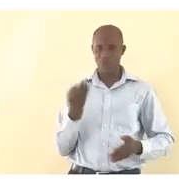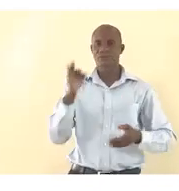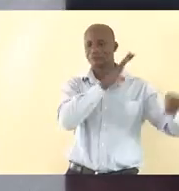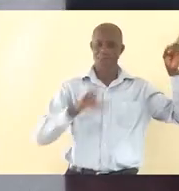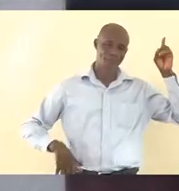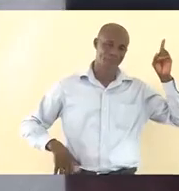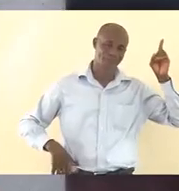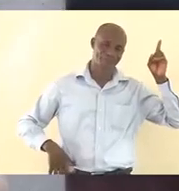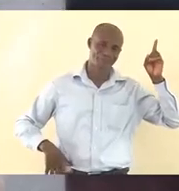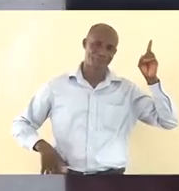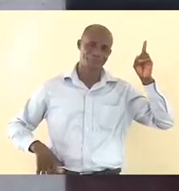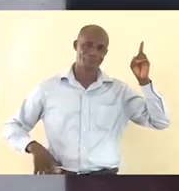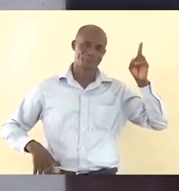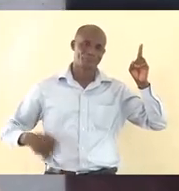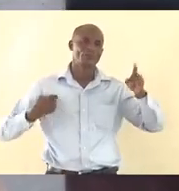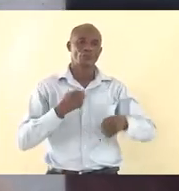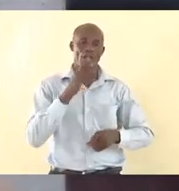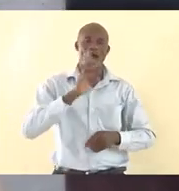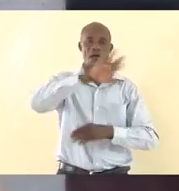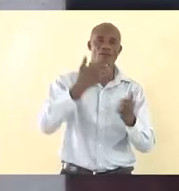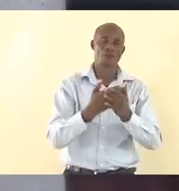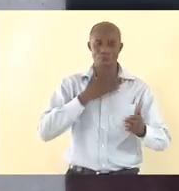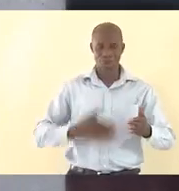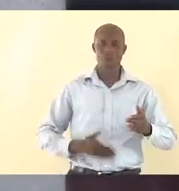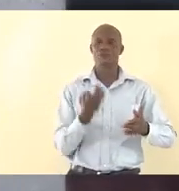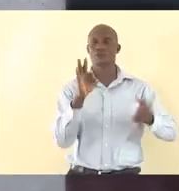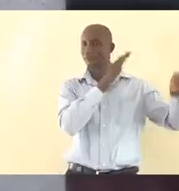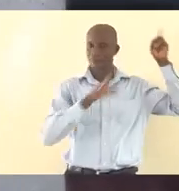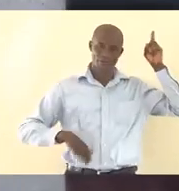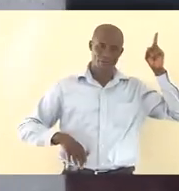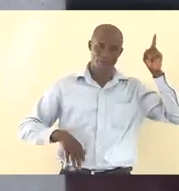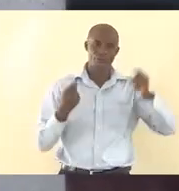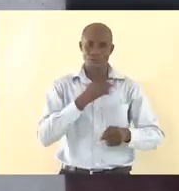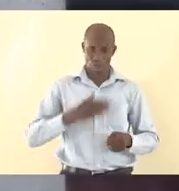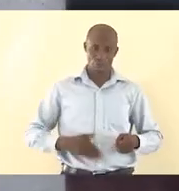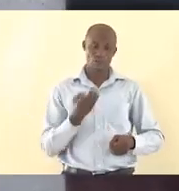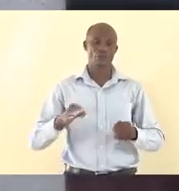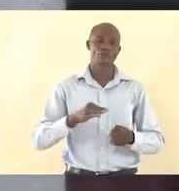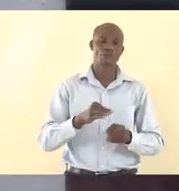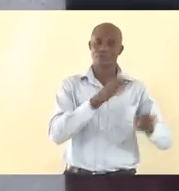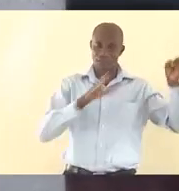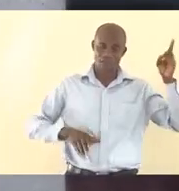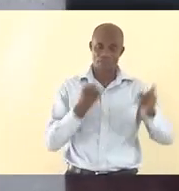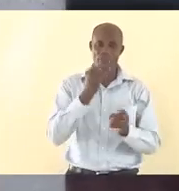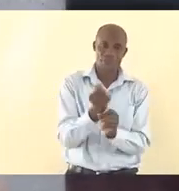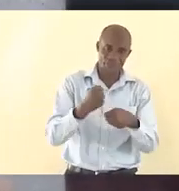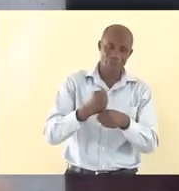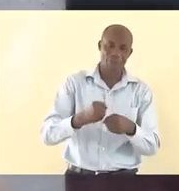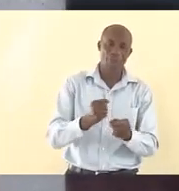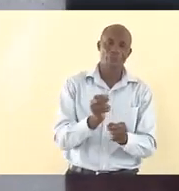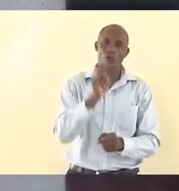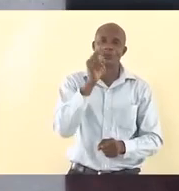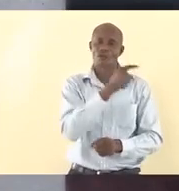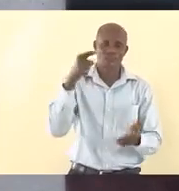Right? We are all body of Christ. The body of Christ is made up of these saints and sinners. And yet